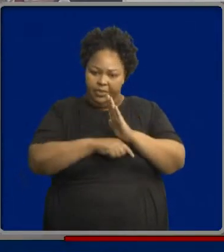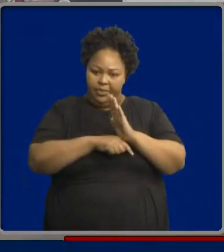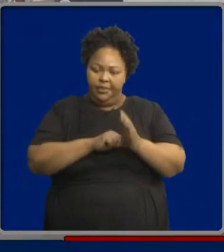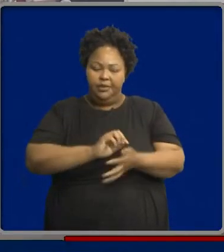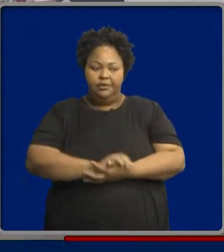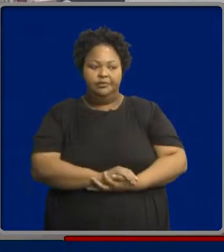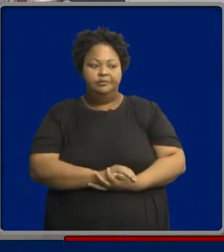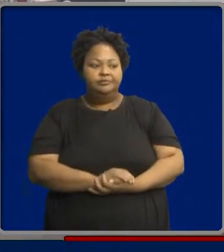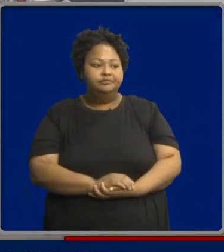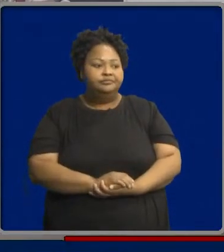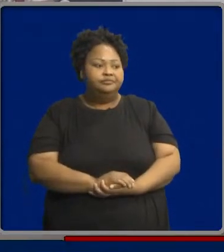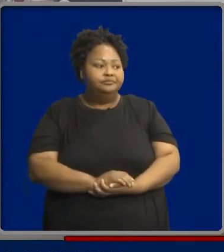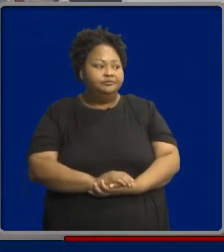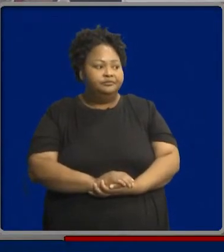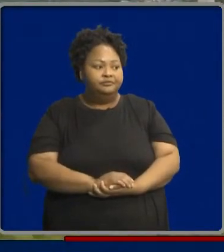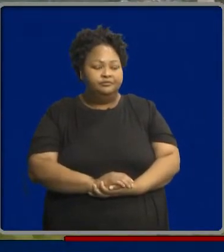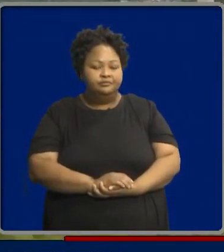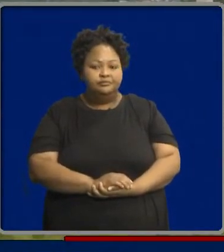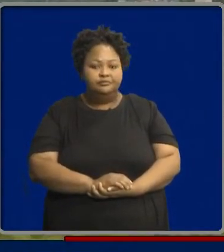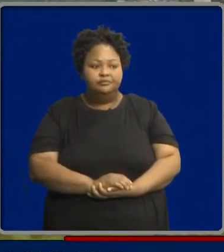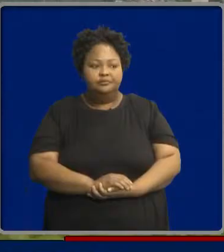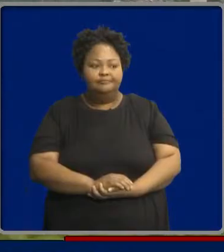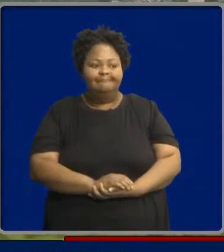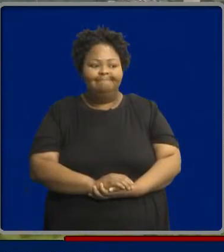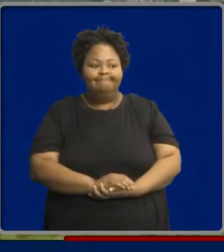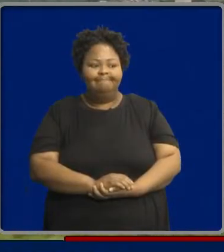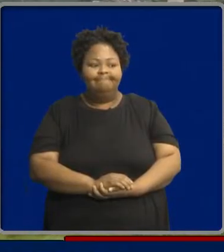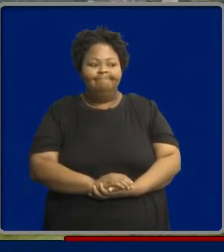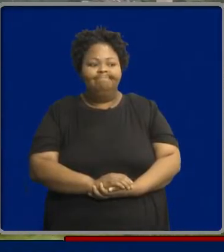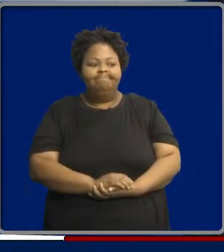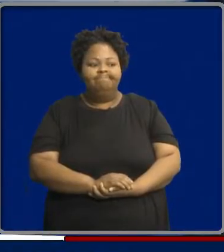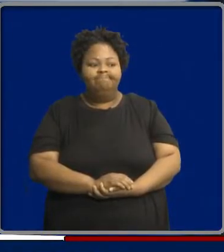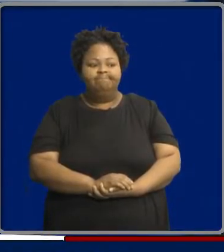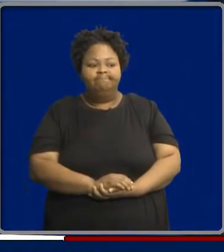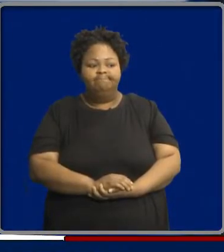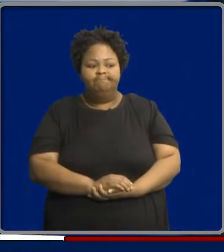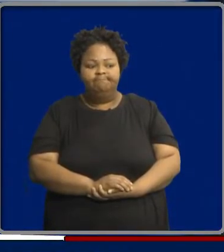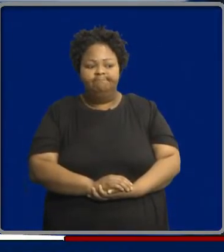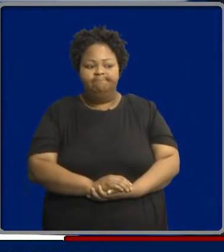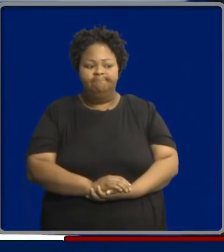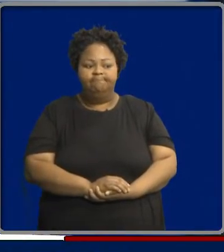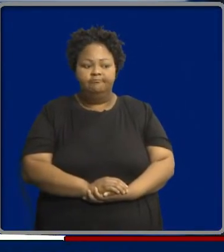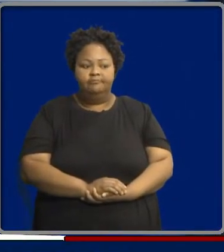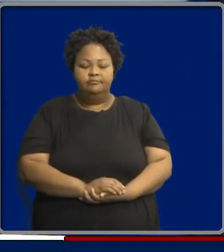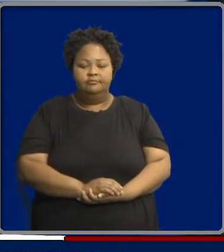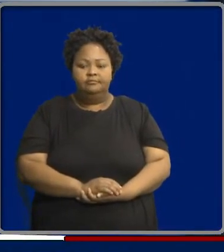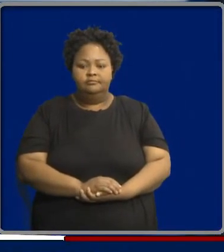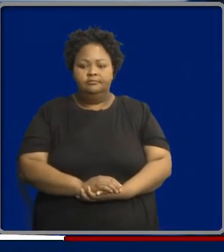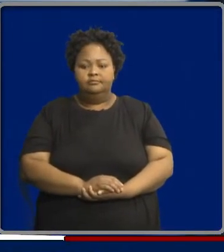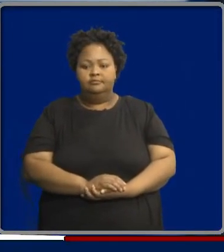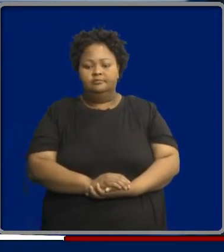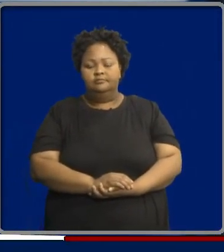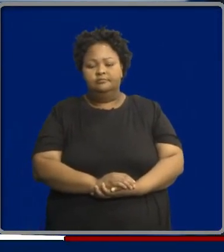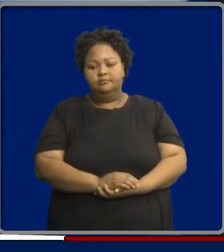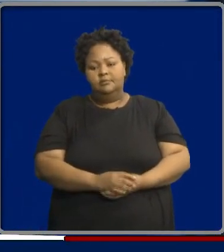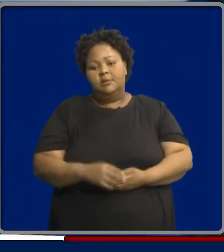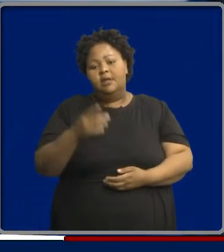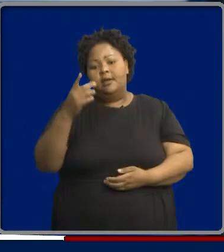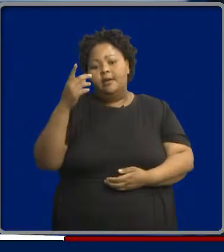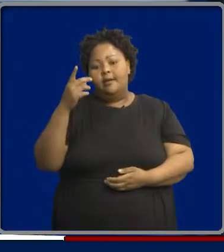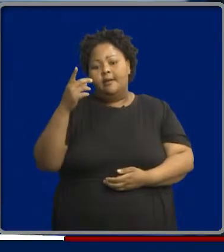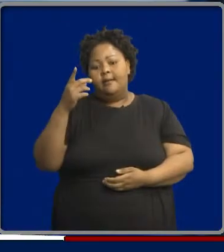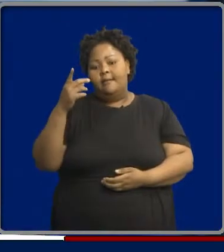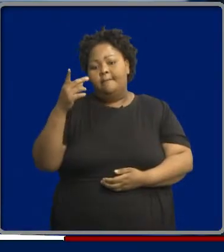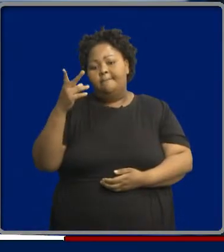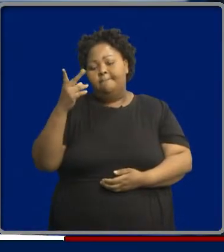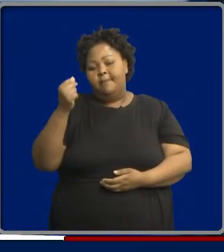Reporting, Nelson Dlangamandla, Vuminkosi Nzinisa, Ezulwini. Right, and just like that, we segue into the world of